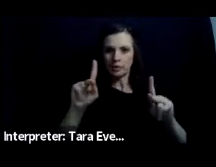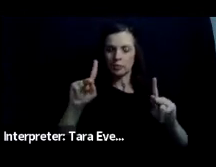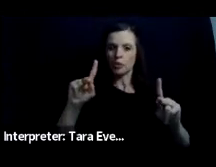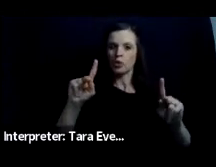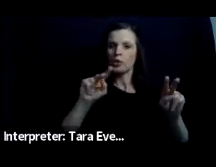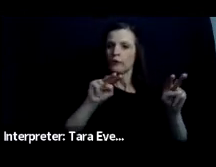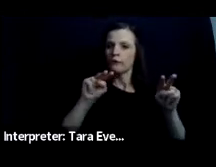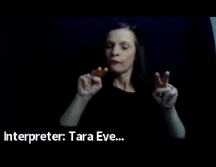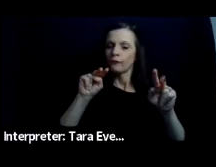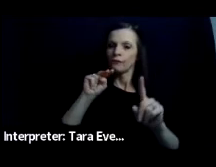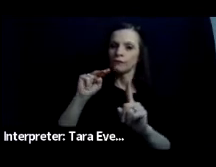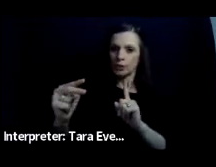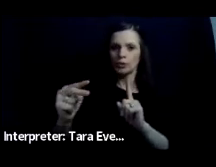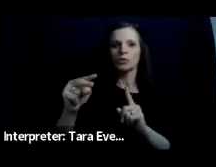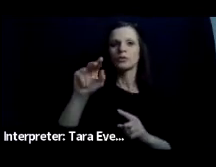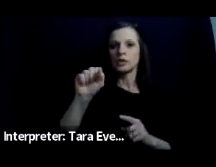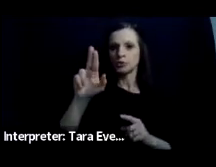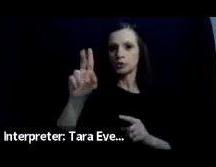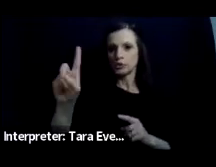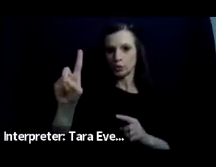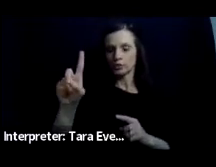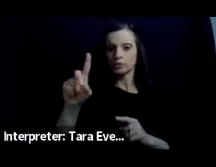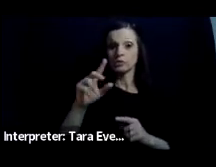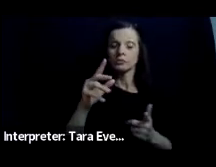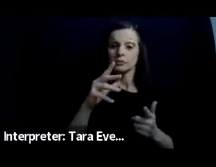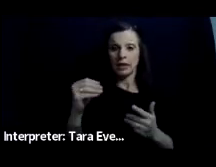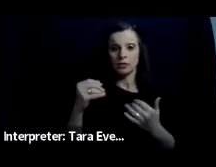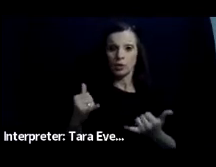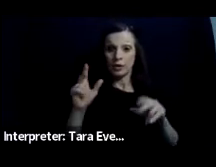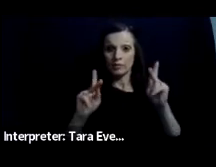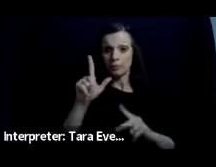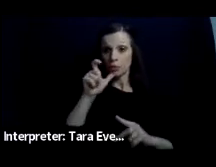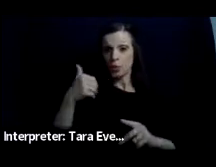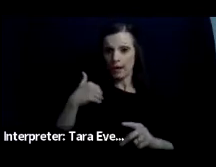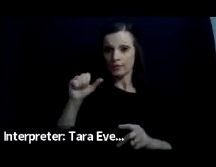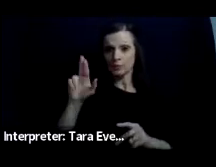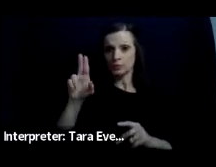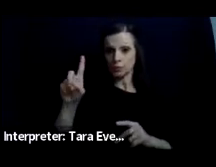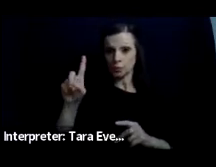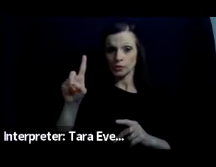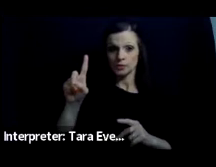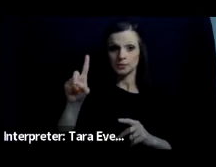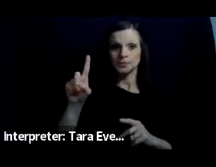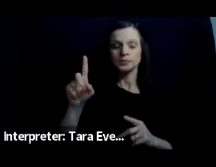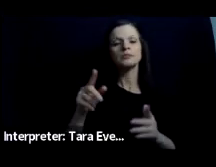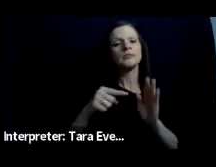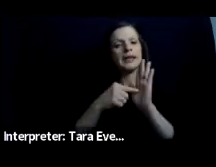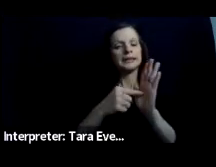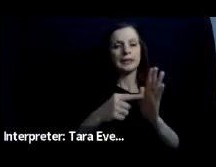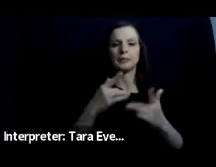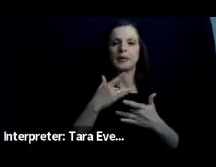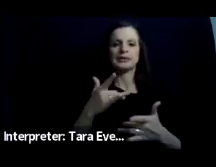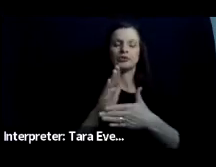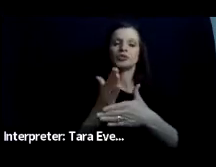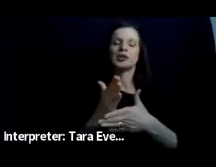and concurrently the people who have them. It's one of those things that an example I give a